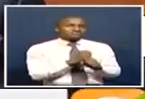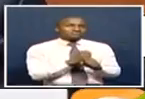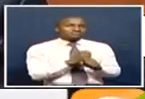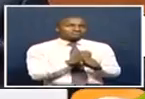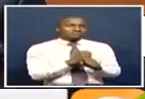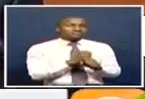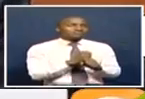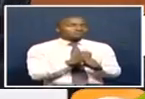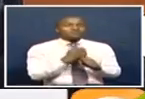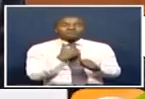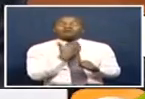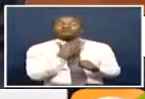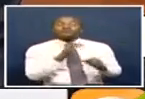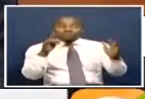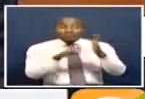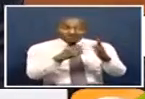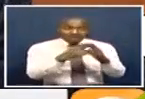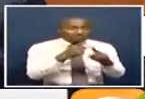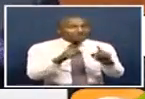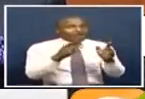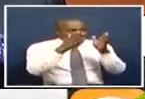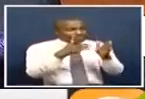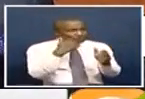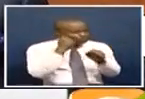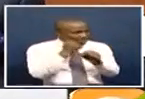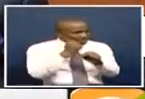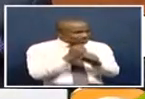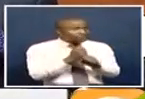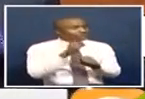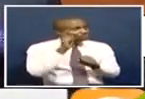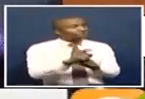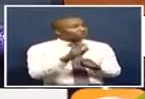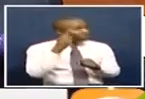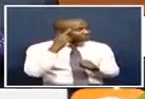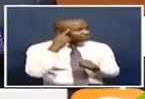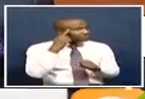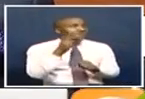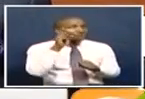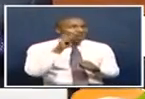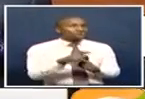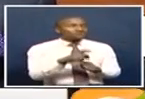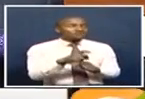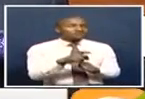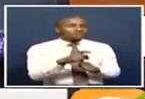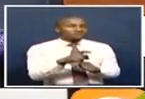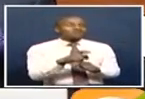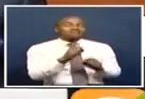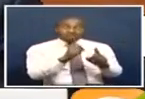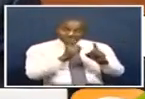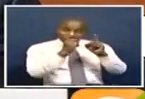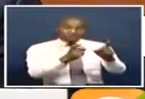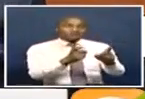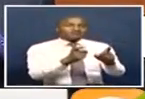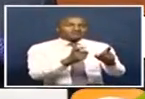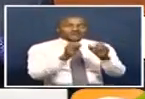don't want to get committed to that. But to me, somebody who has delivered should be remembered and should be, you know, should be rewarded